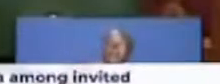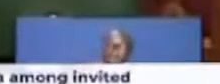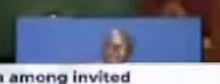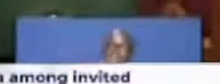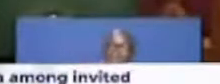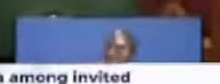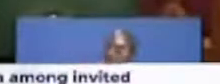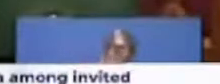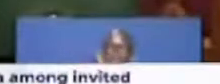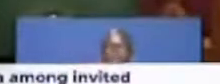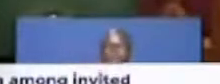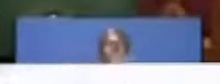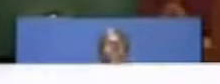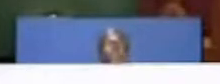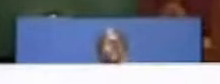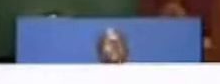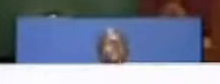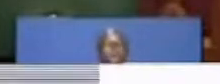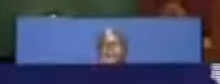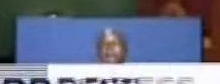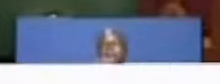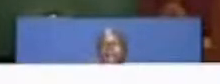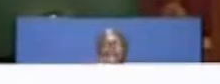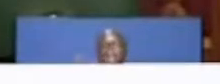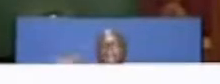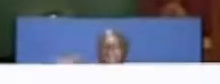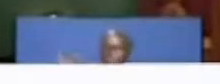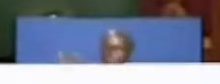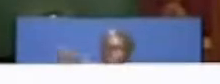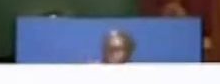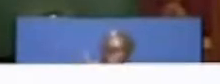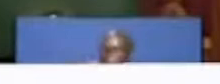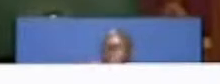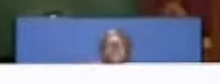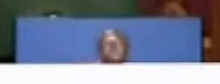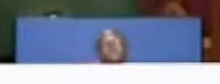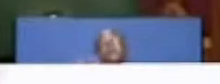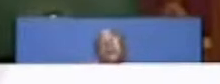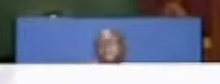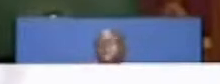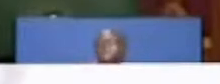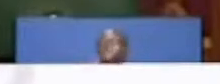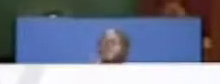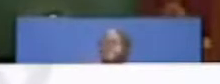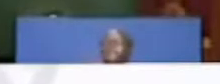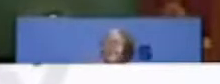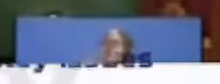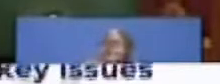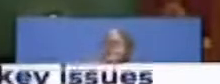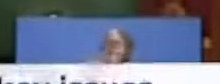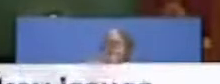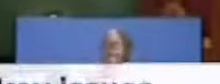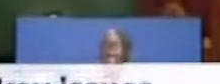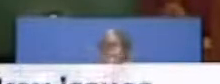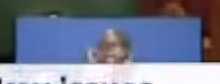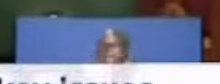1,912 new hospitals in the last 8 years. This is an average of 239 new facilities per